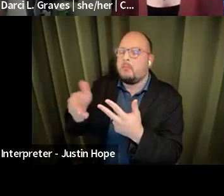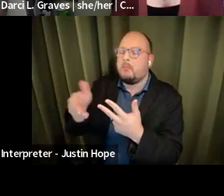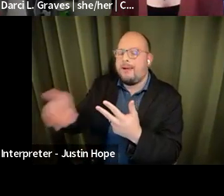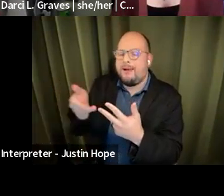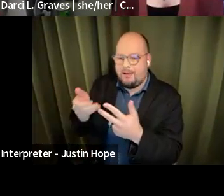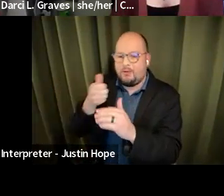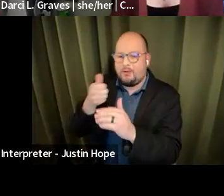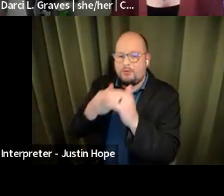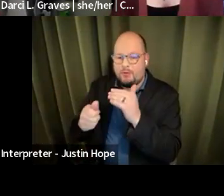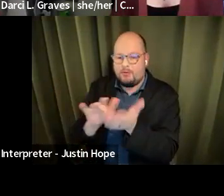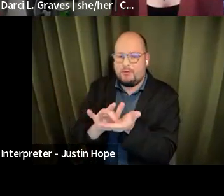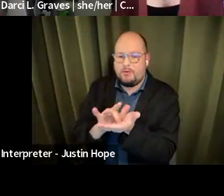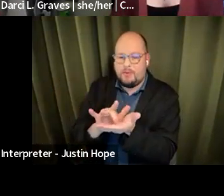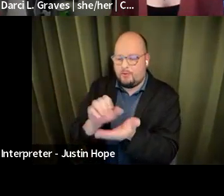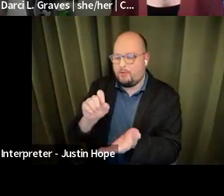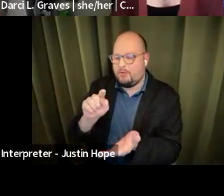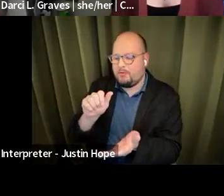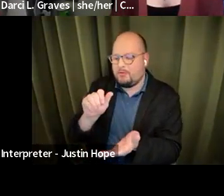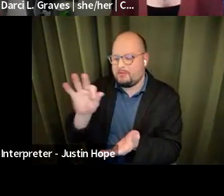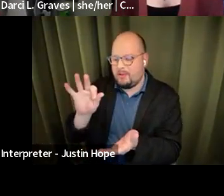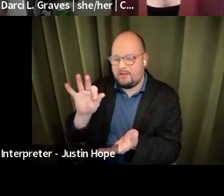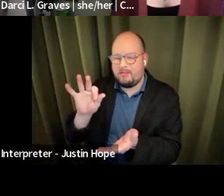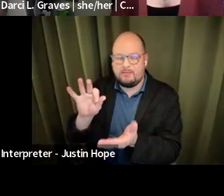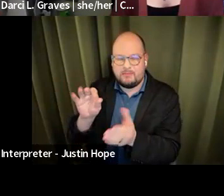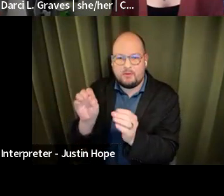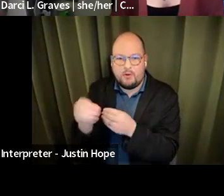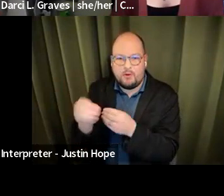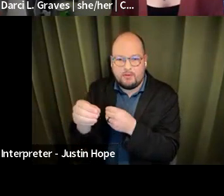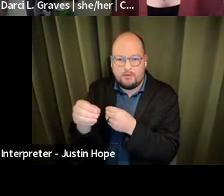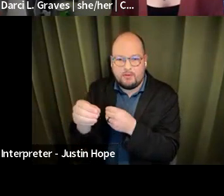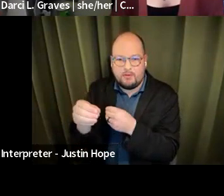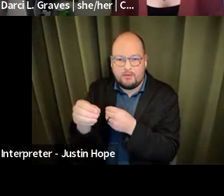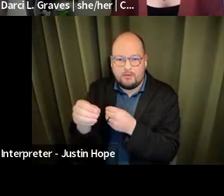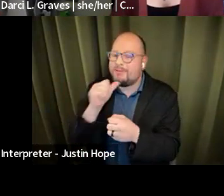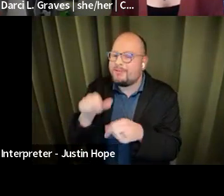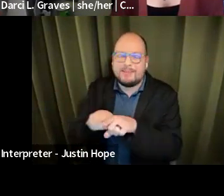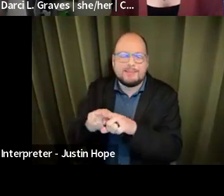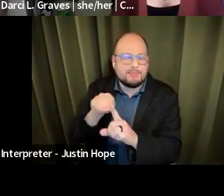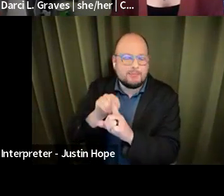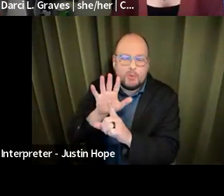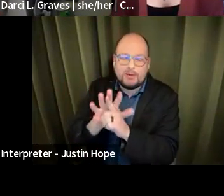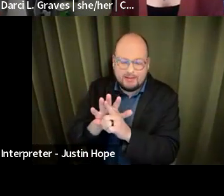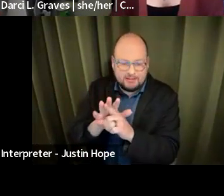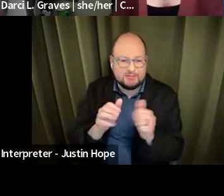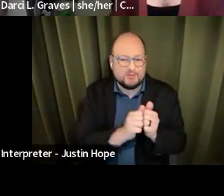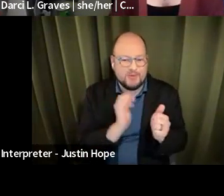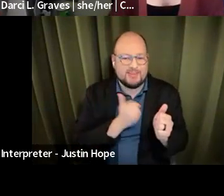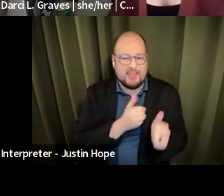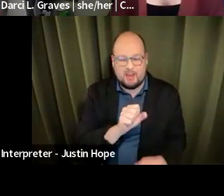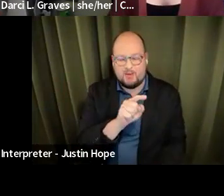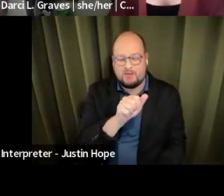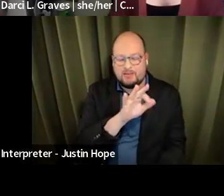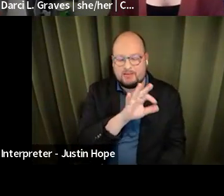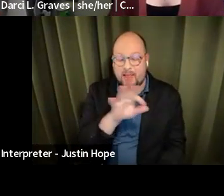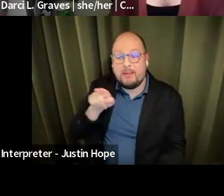the medical staffing office, and they don't go through the same orientation because they have a longer orientation. So I make sure that